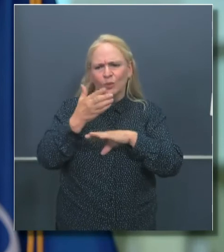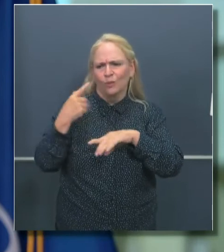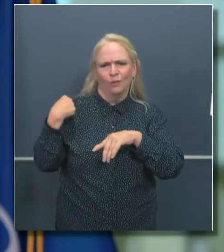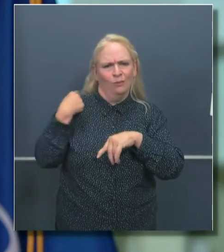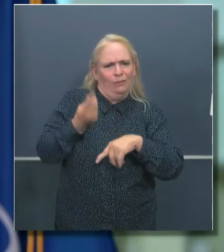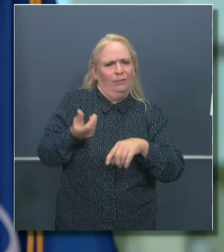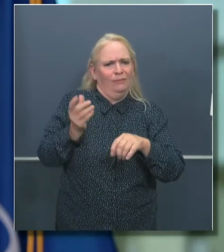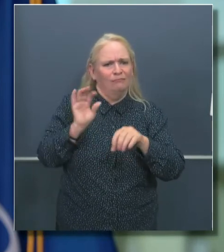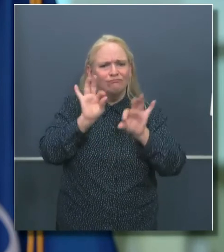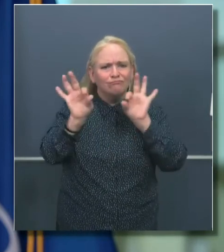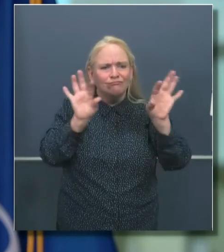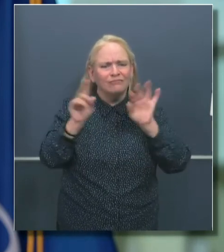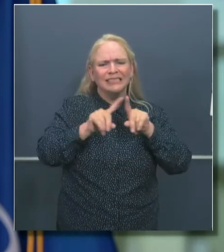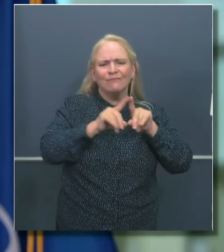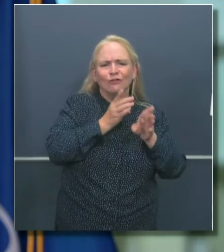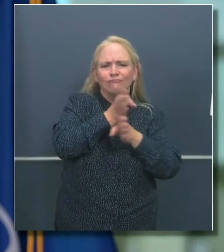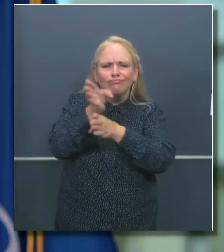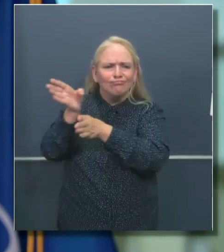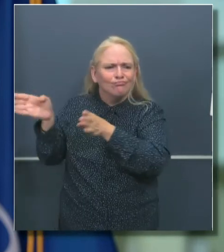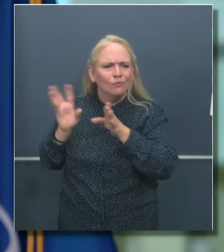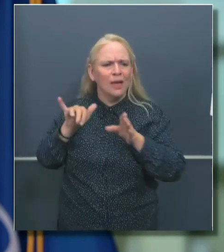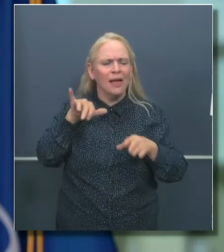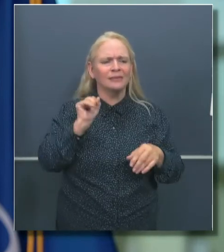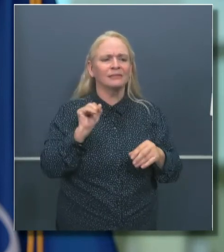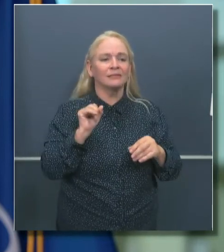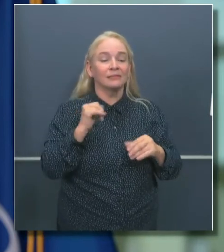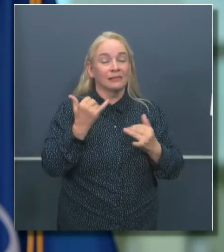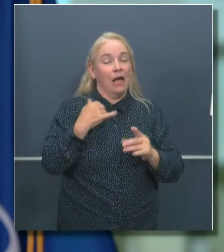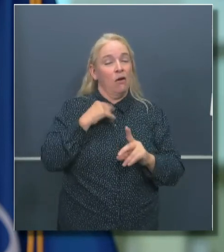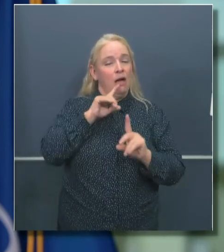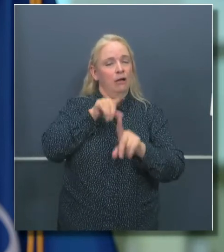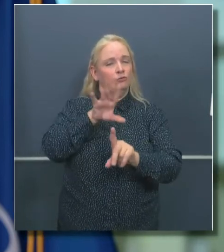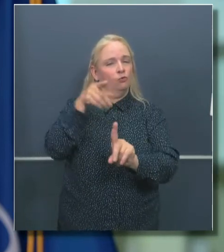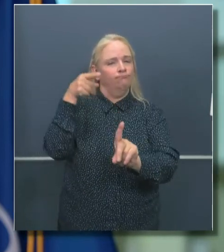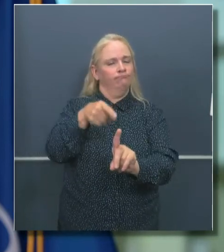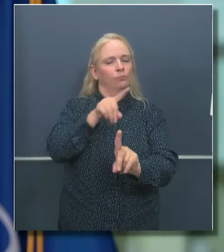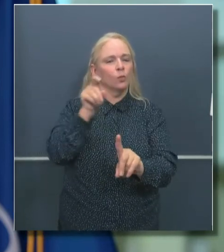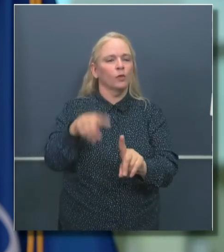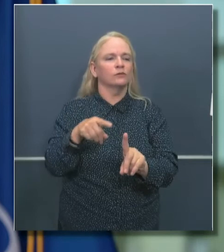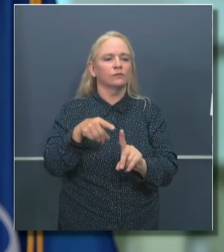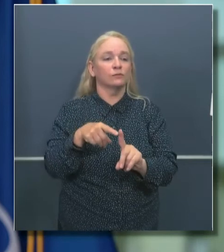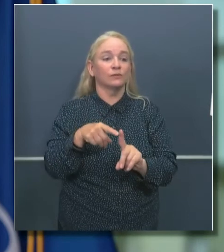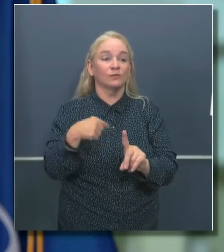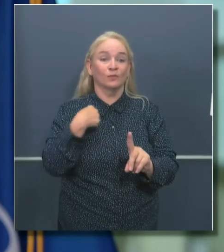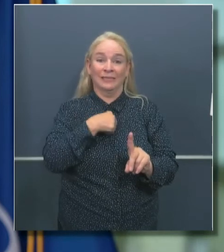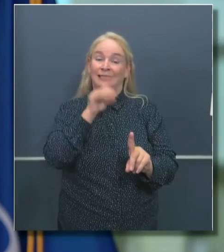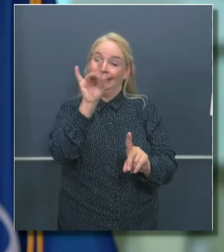Here is the substantive answer to your question. We have made contingent $2.5